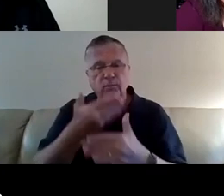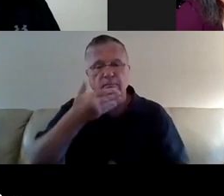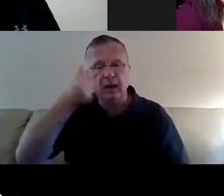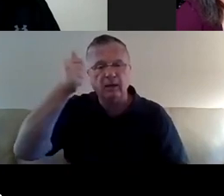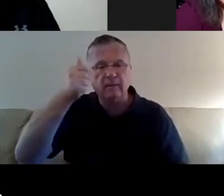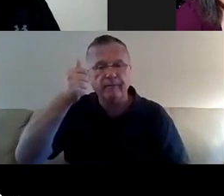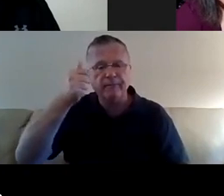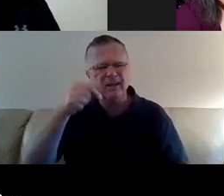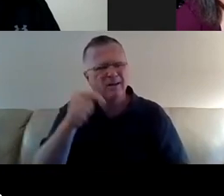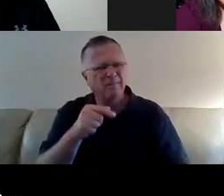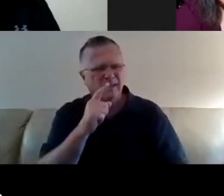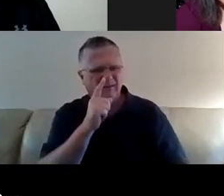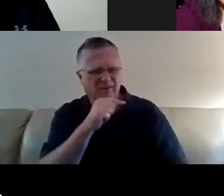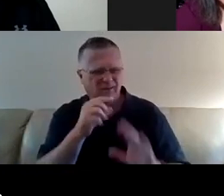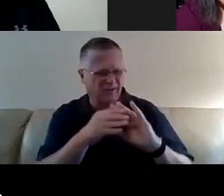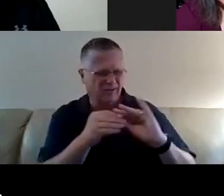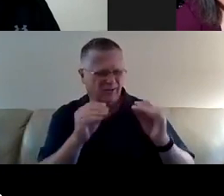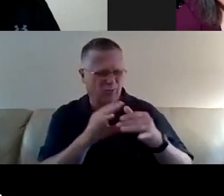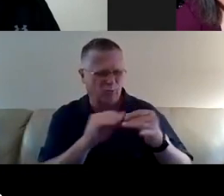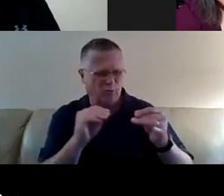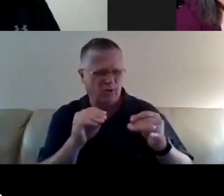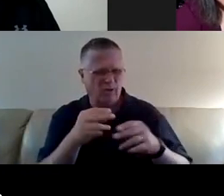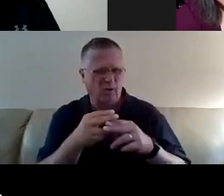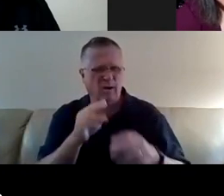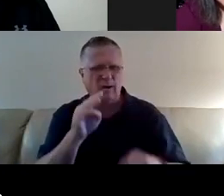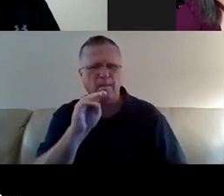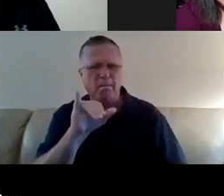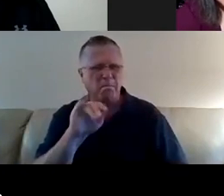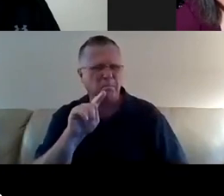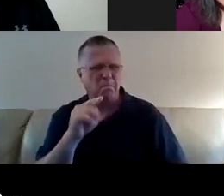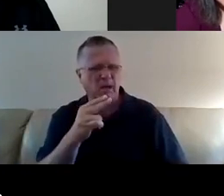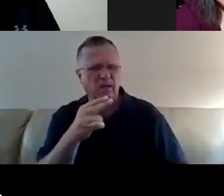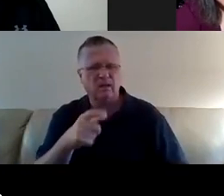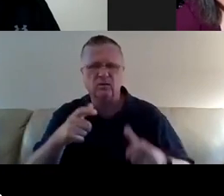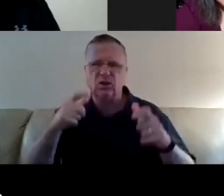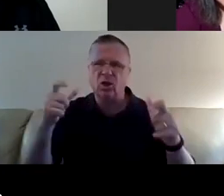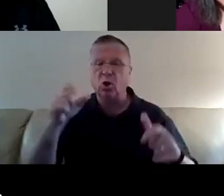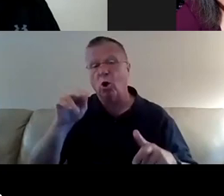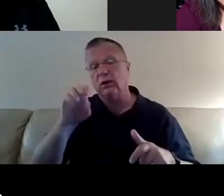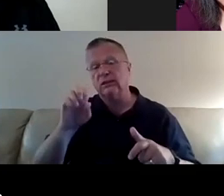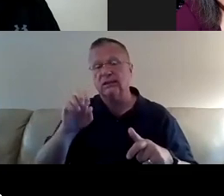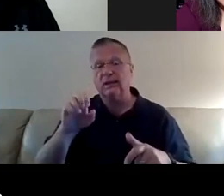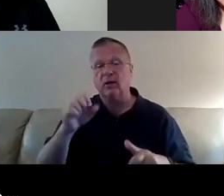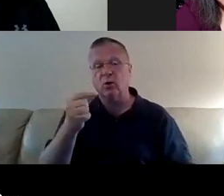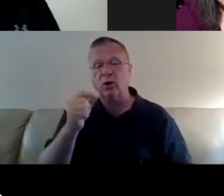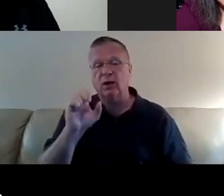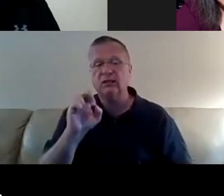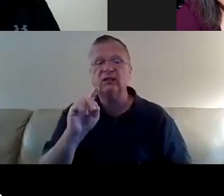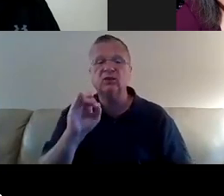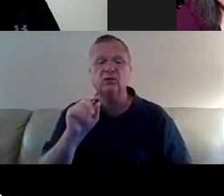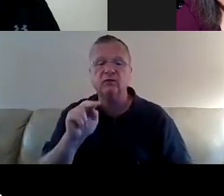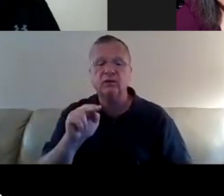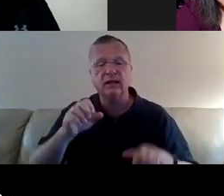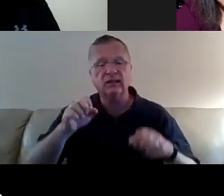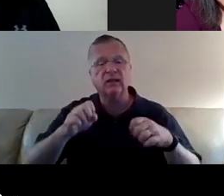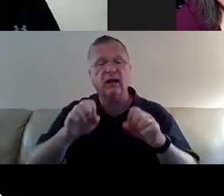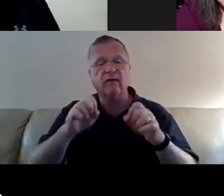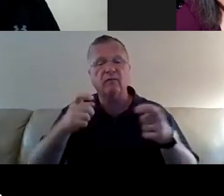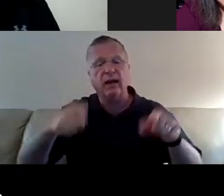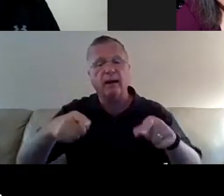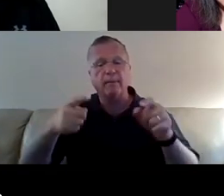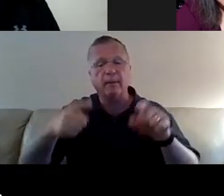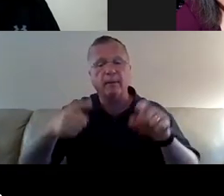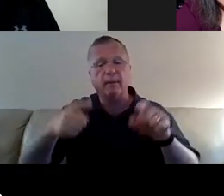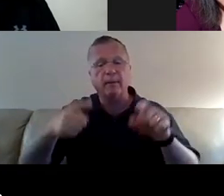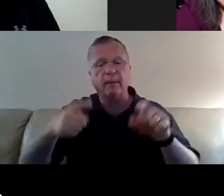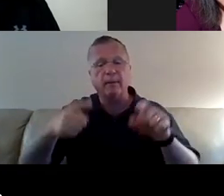large, forcible gentrification effort going on in Pittsburgh is not true.